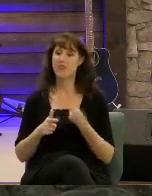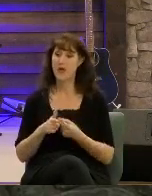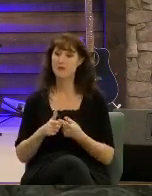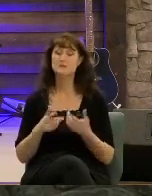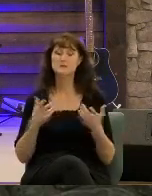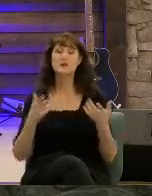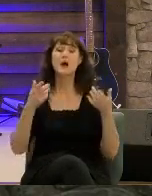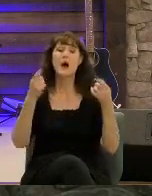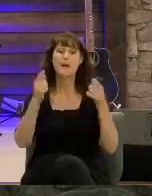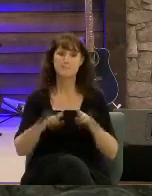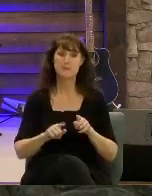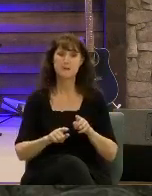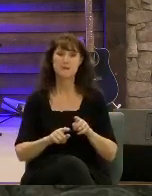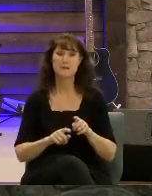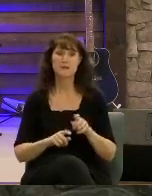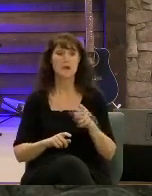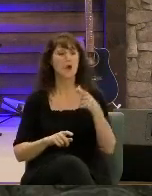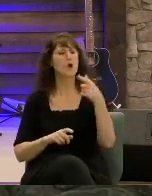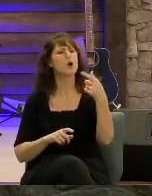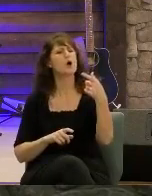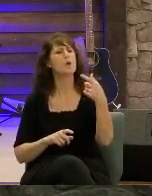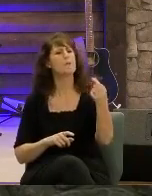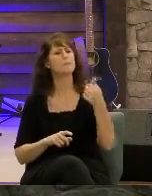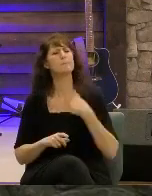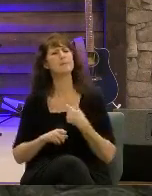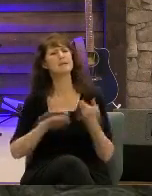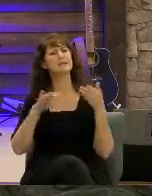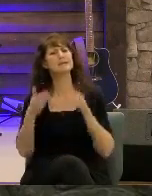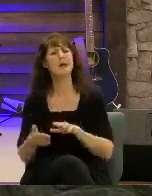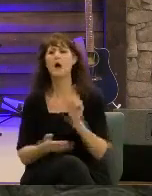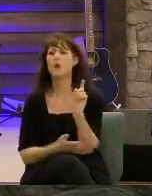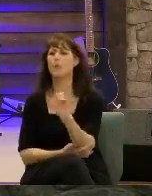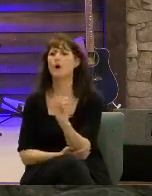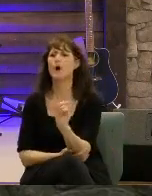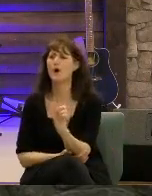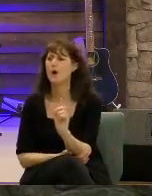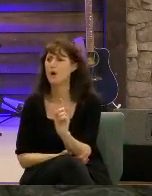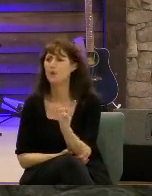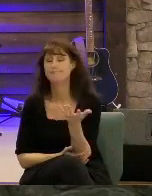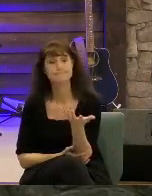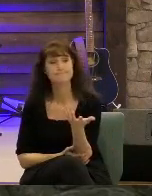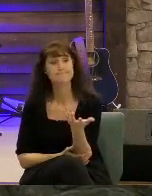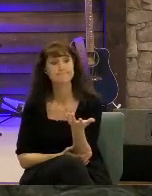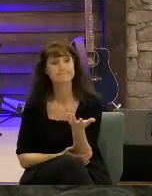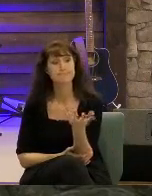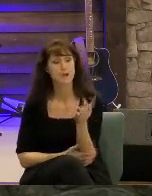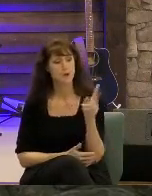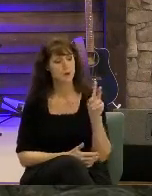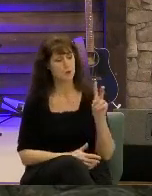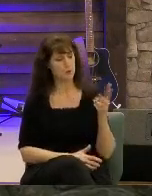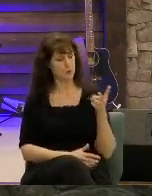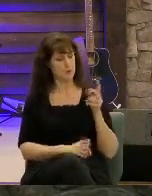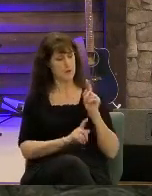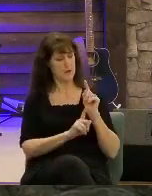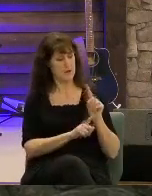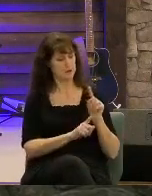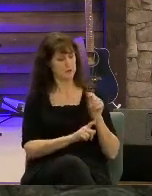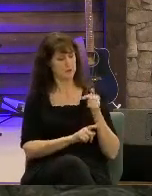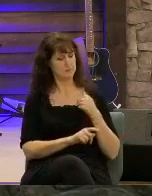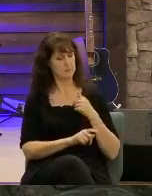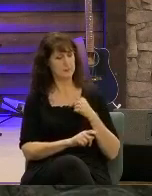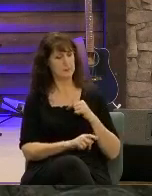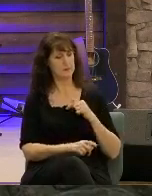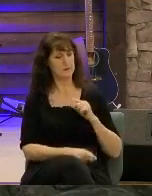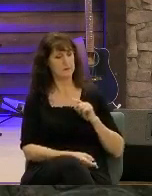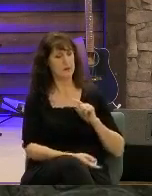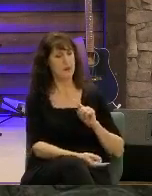well, where am I going to go when I die? So I had two answers. You know, many of us have, we might approach the cross